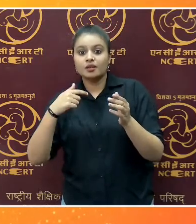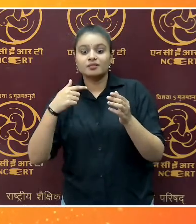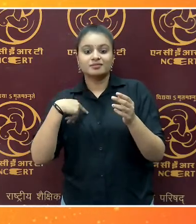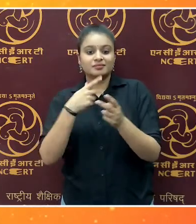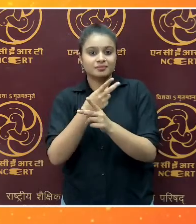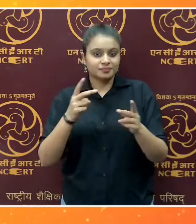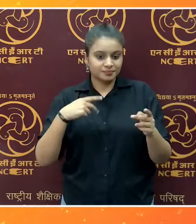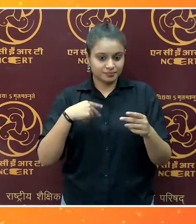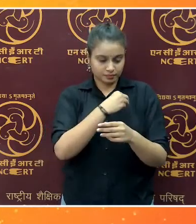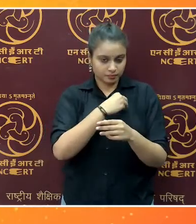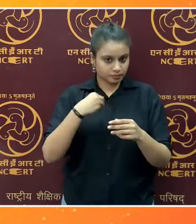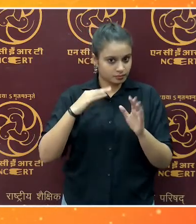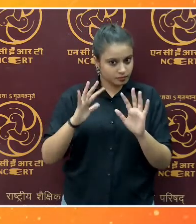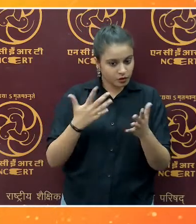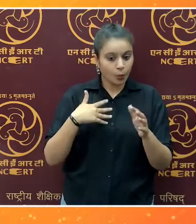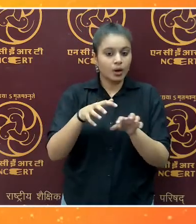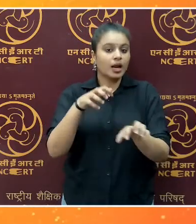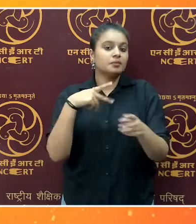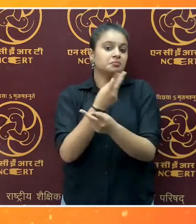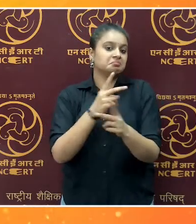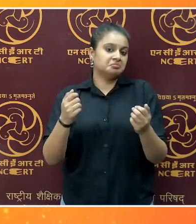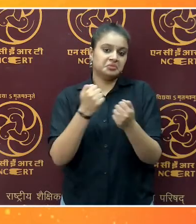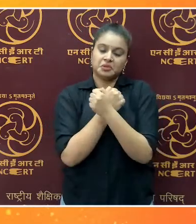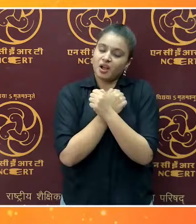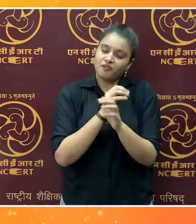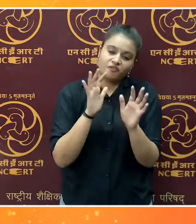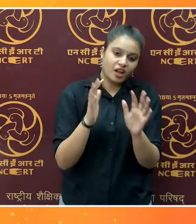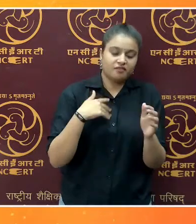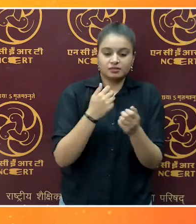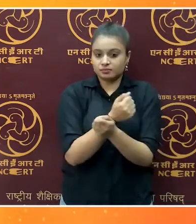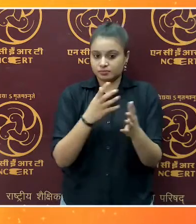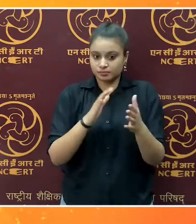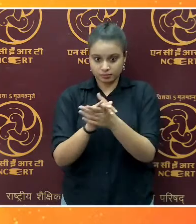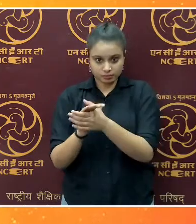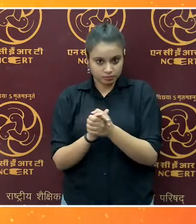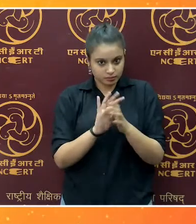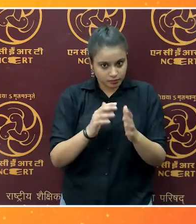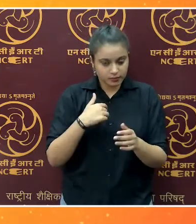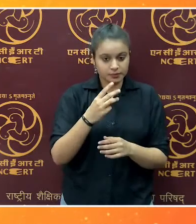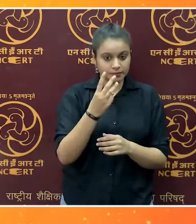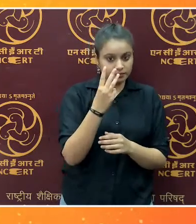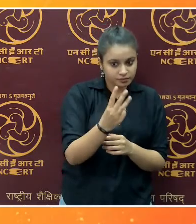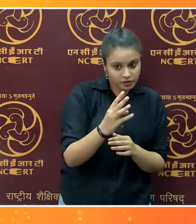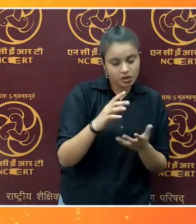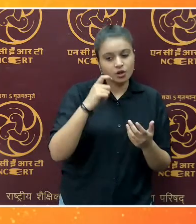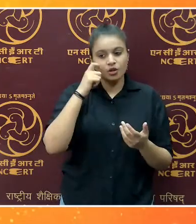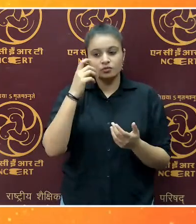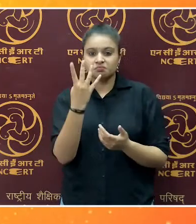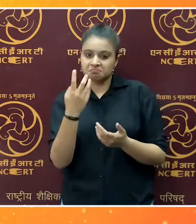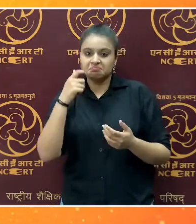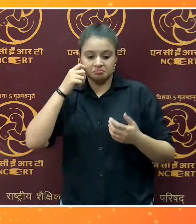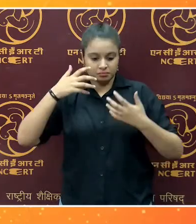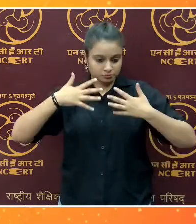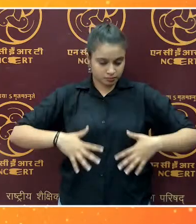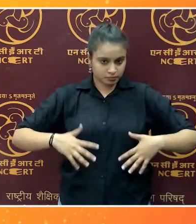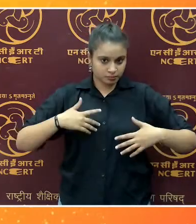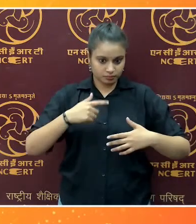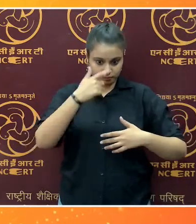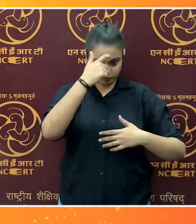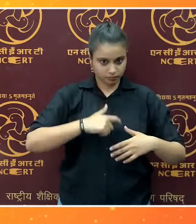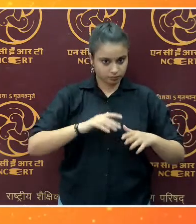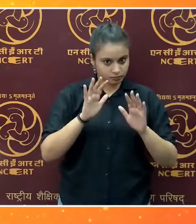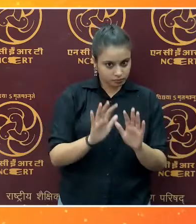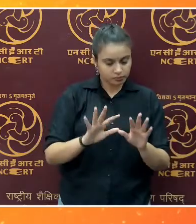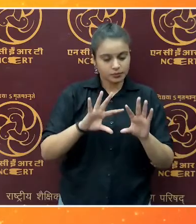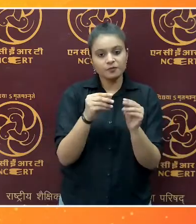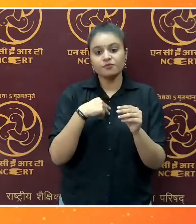but he loves animals. And he has a set of friends. There are 3 or 4 human characters also in the story.